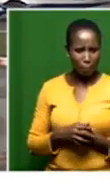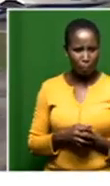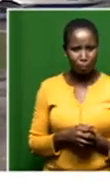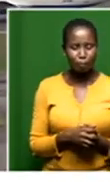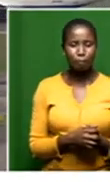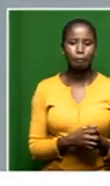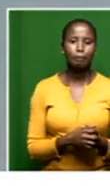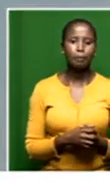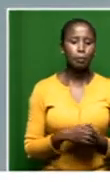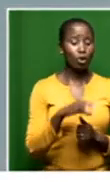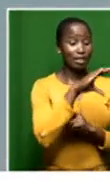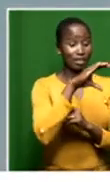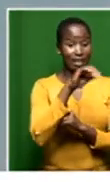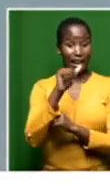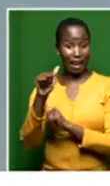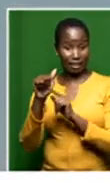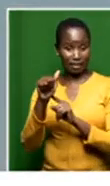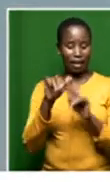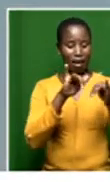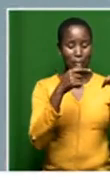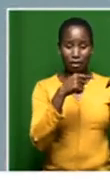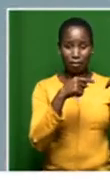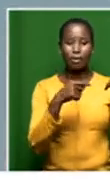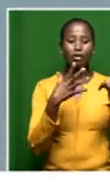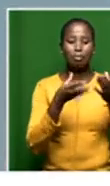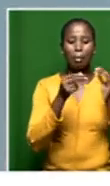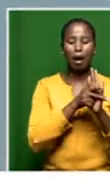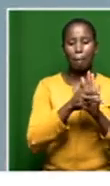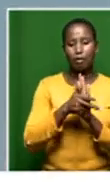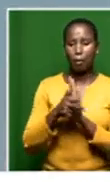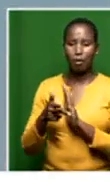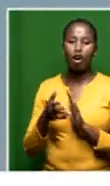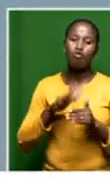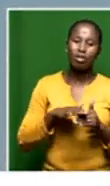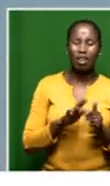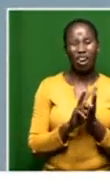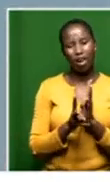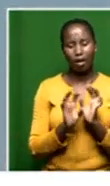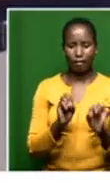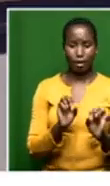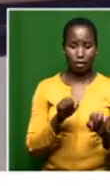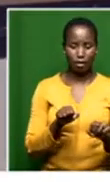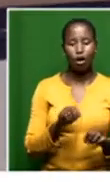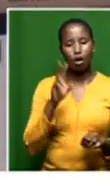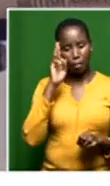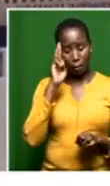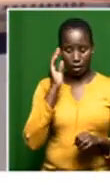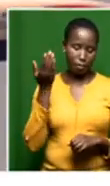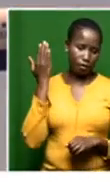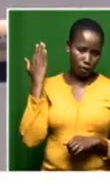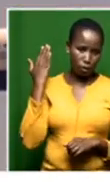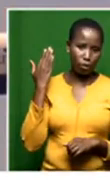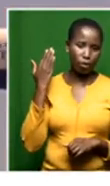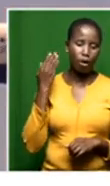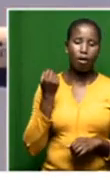The CAA grounds operations or approvals for various reasons. You would remember that in the past